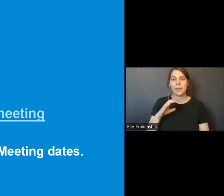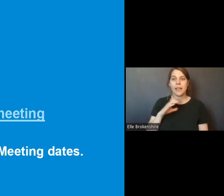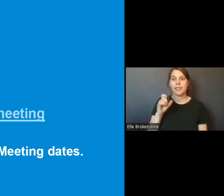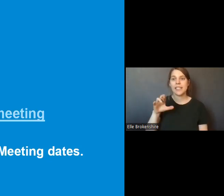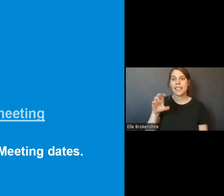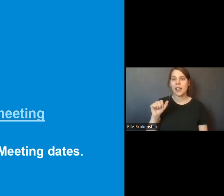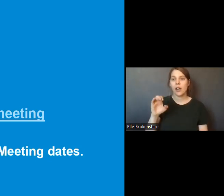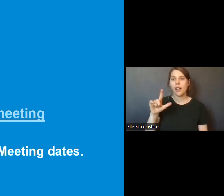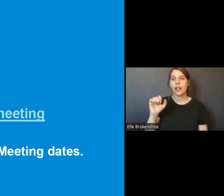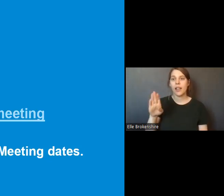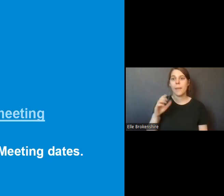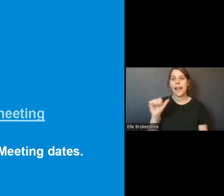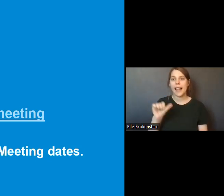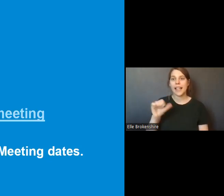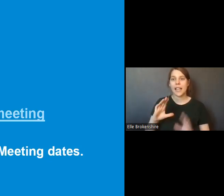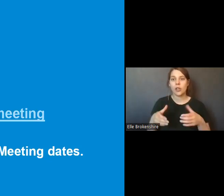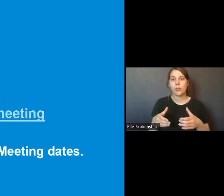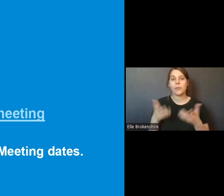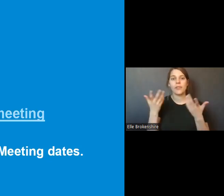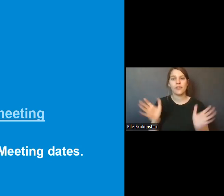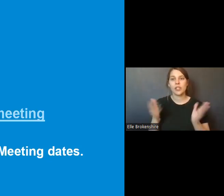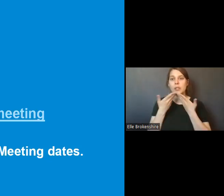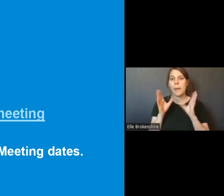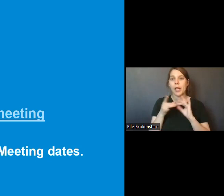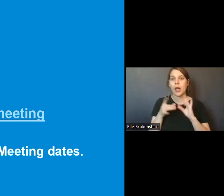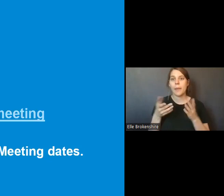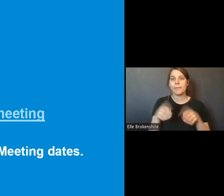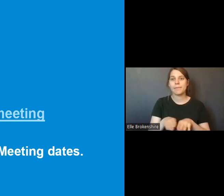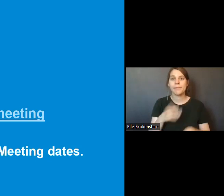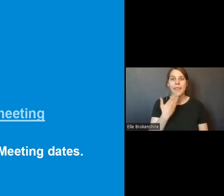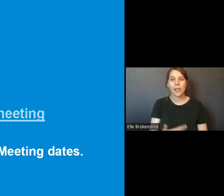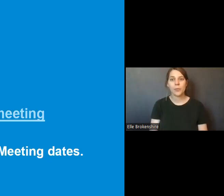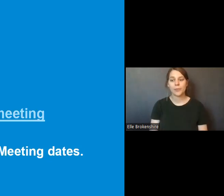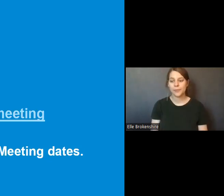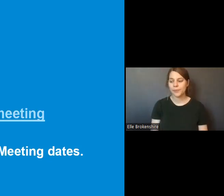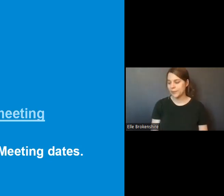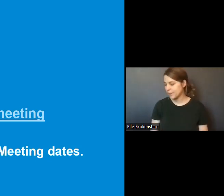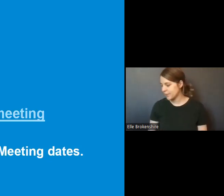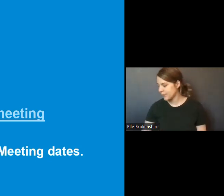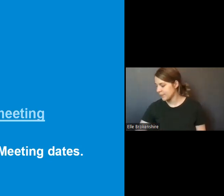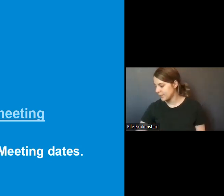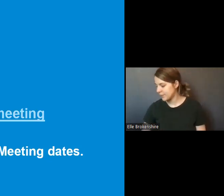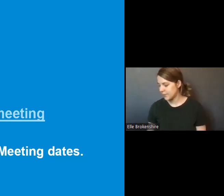Group. And that concludes public comment. Thank you. Thank you, Daniel.